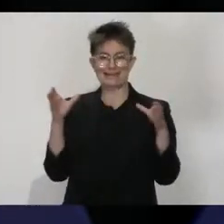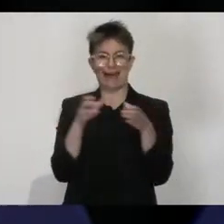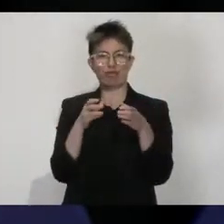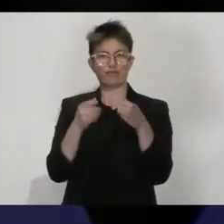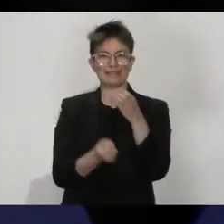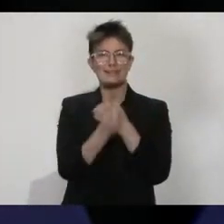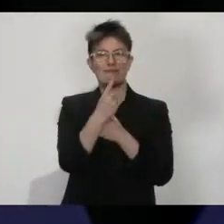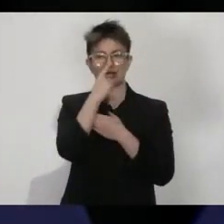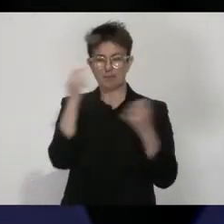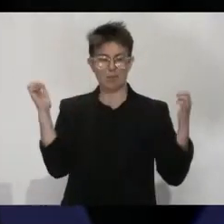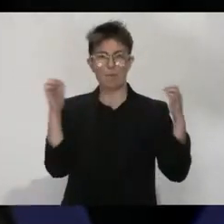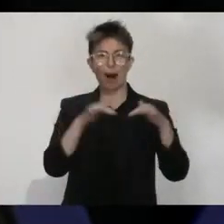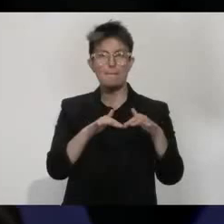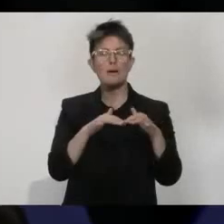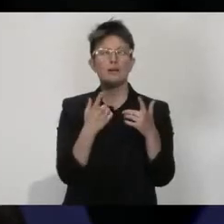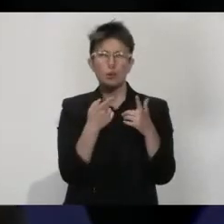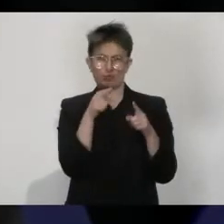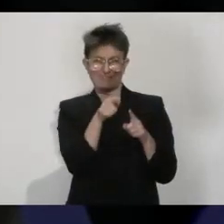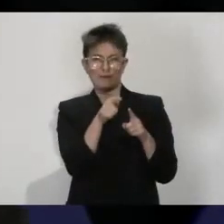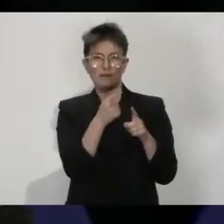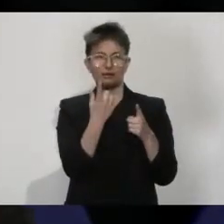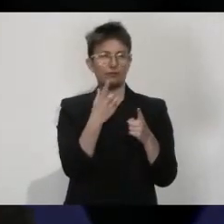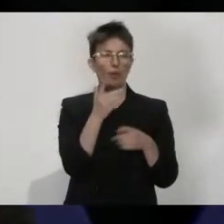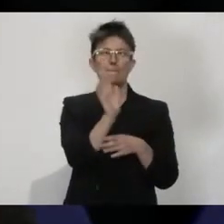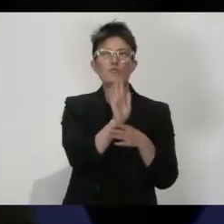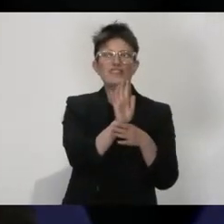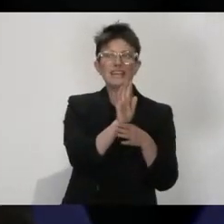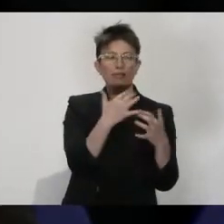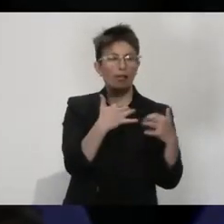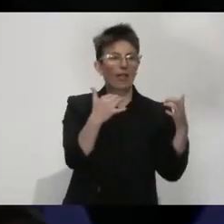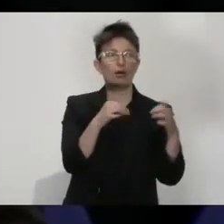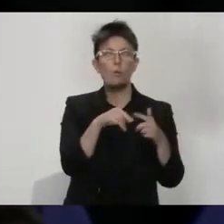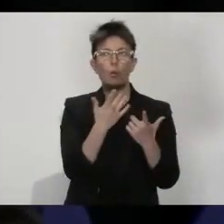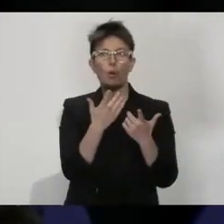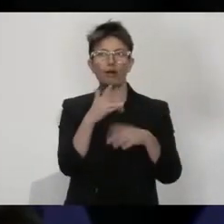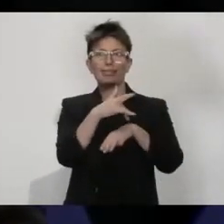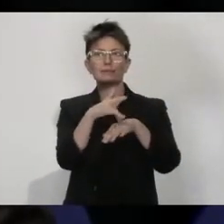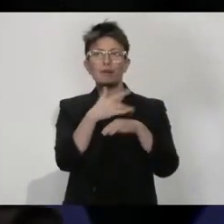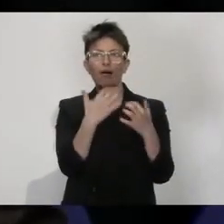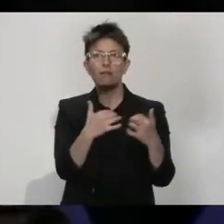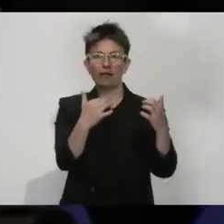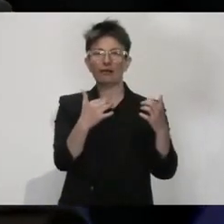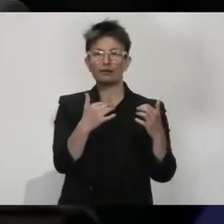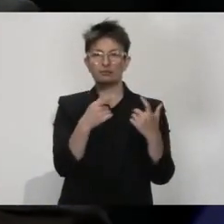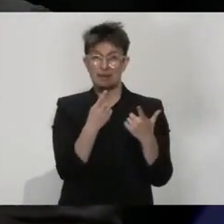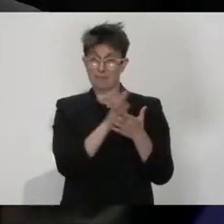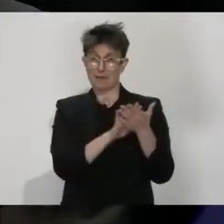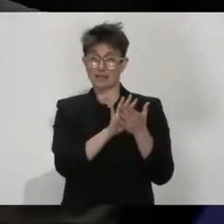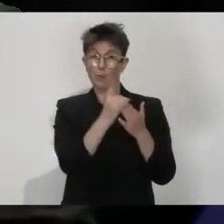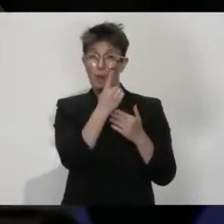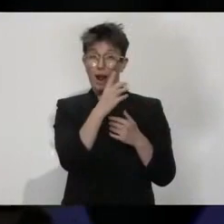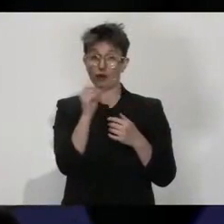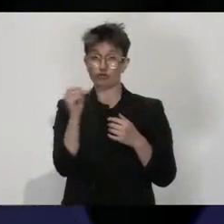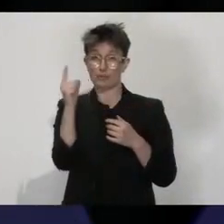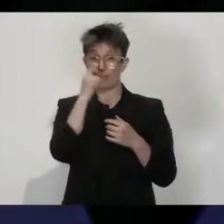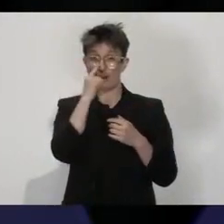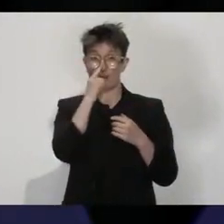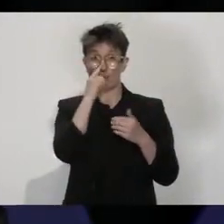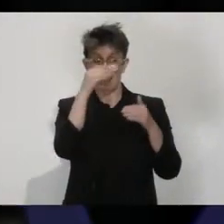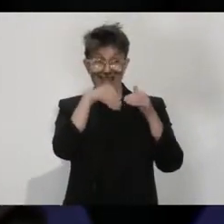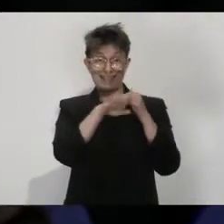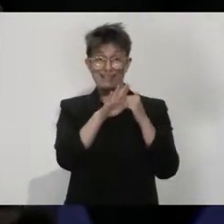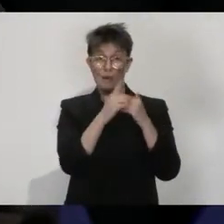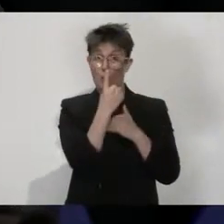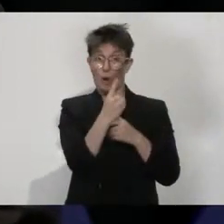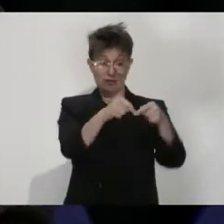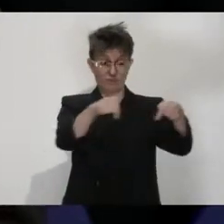for cinemas or theatres, does that mean 100 people in a certain cinema or in the whole facility? No, there can be 100 people in the